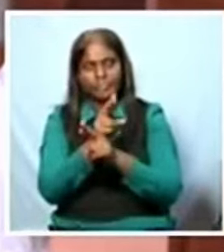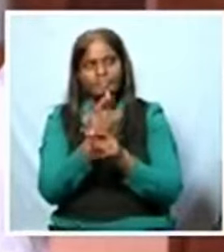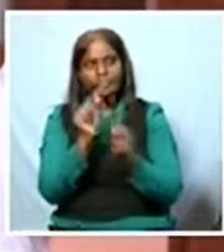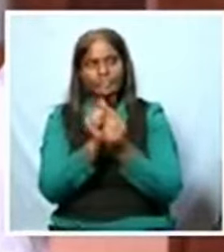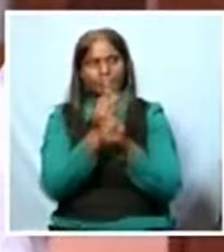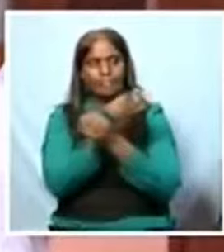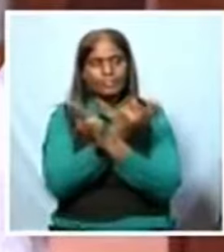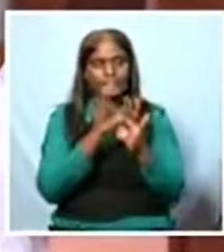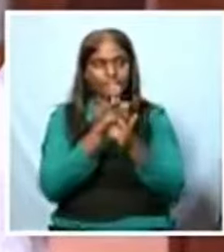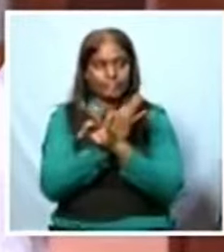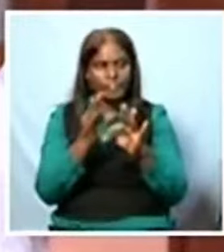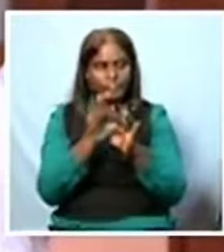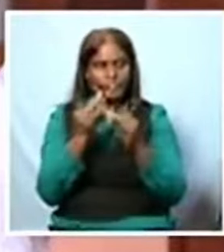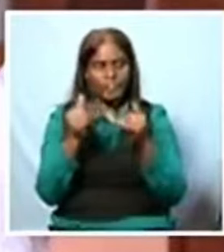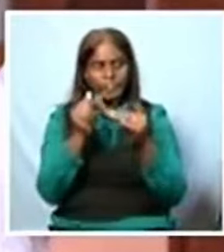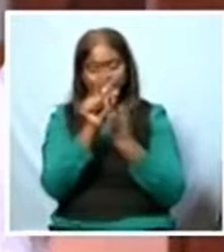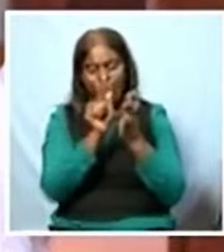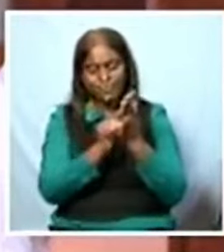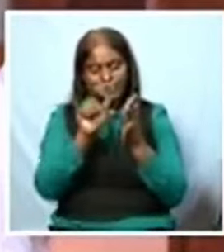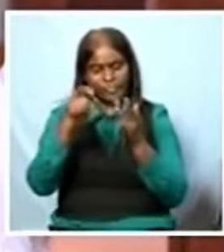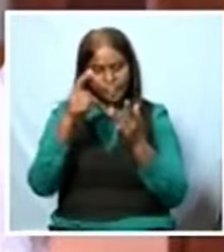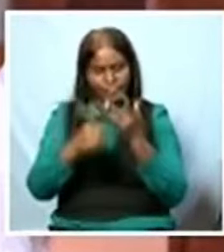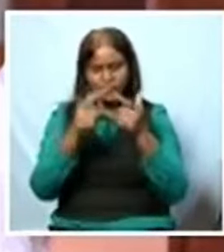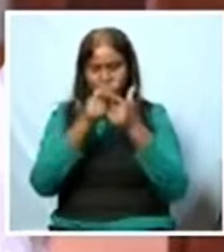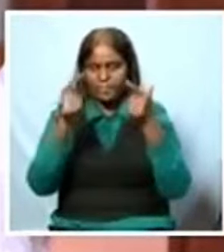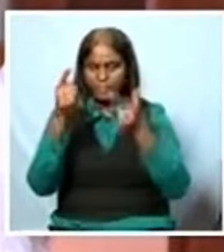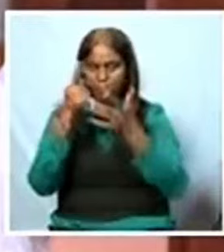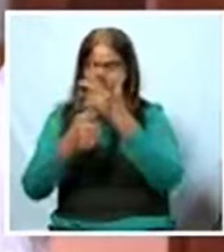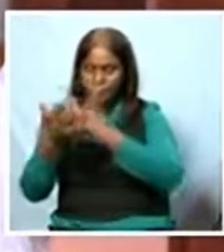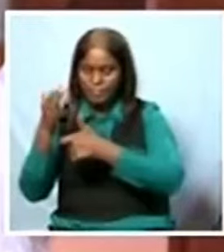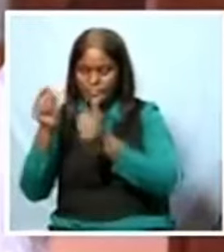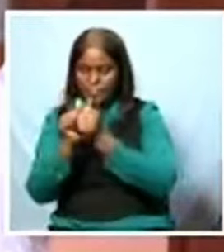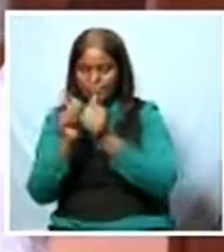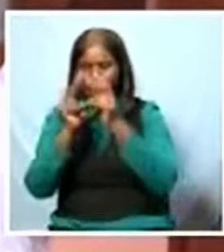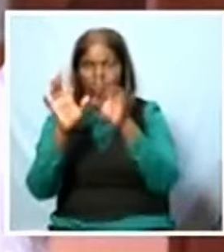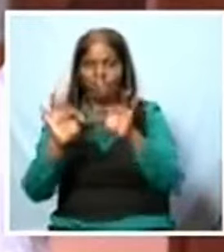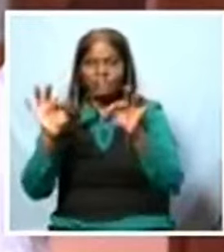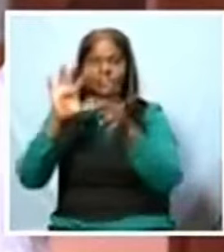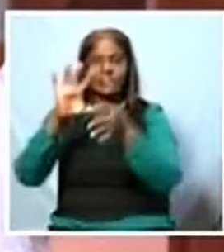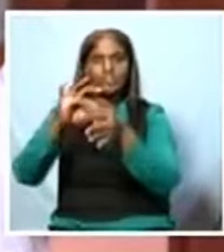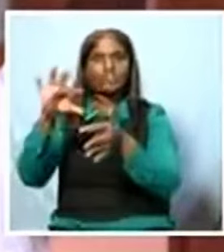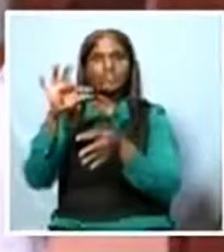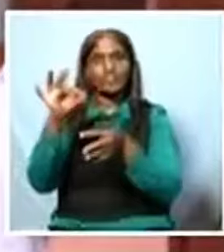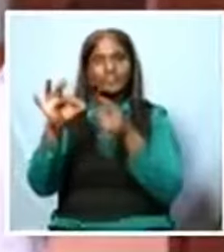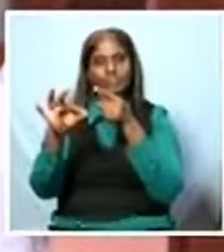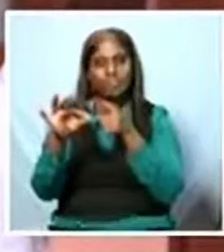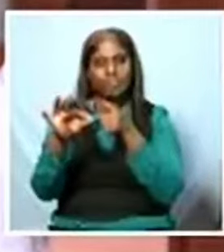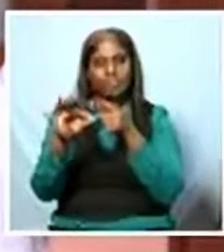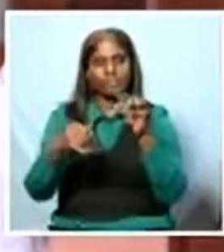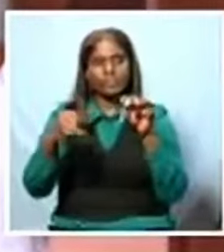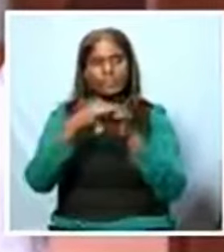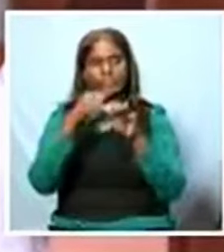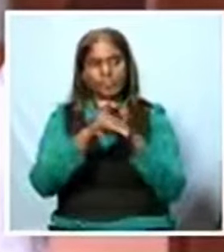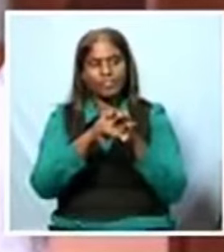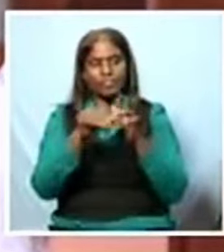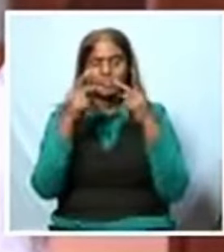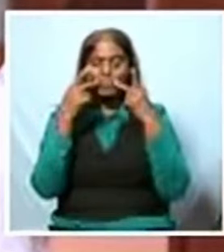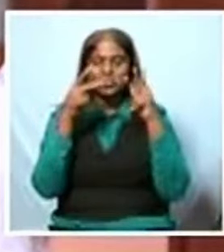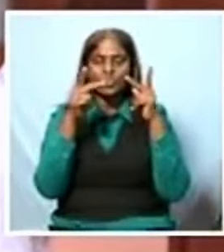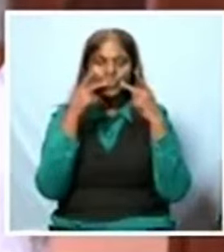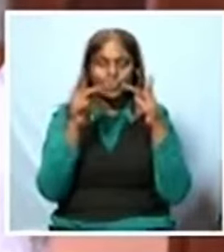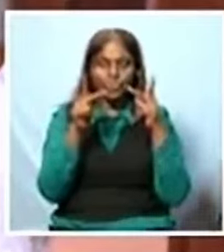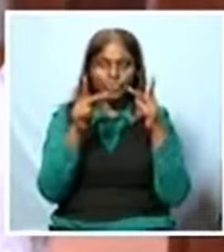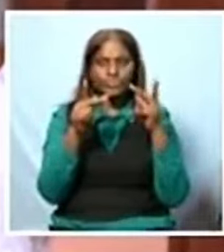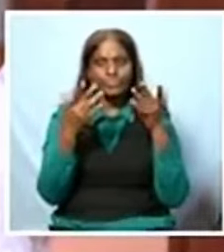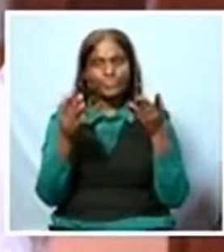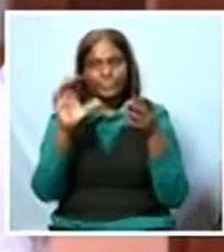liberties, the bill requires wider consultation with key stakeholders, including the public,